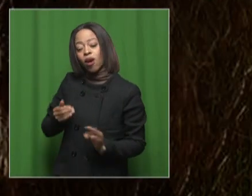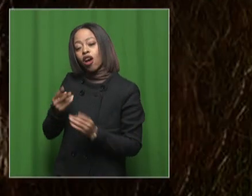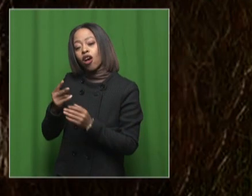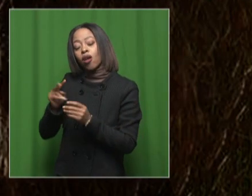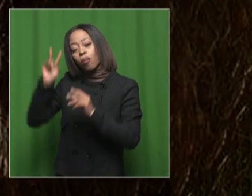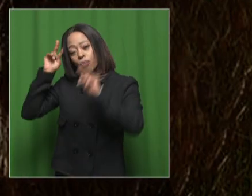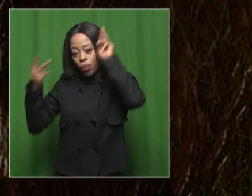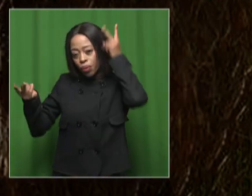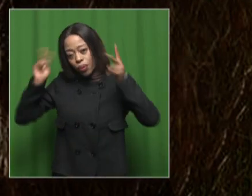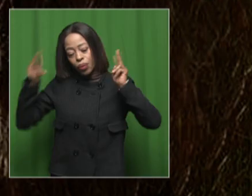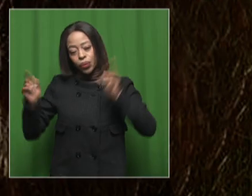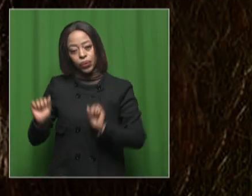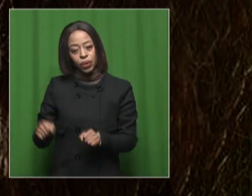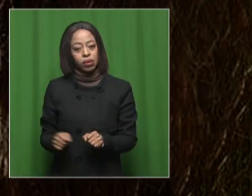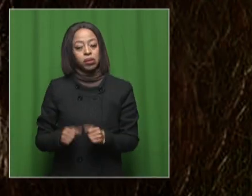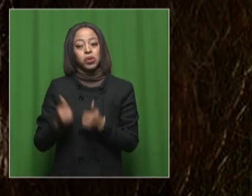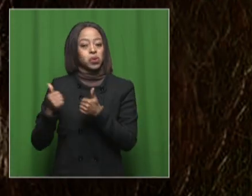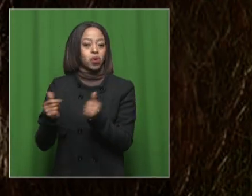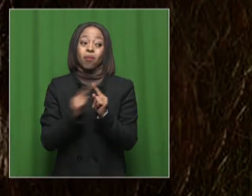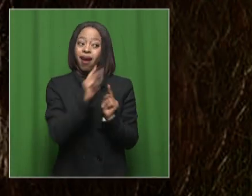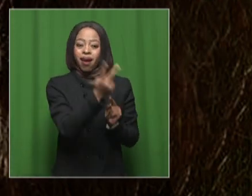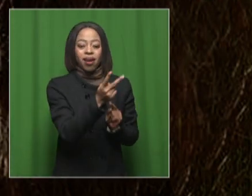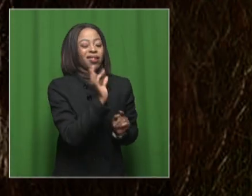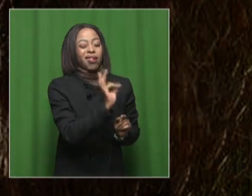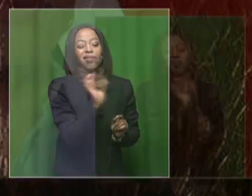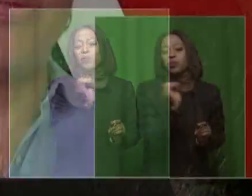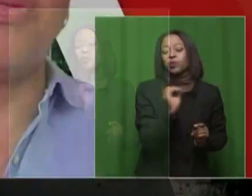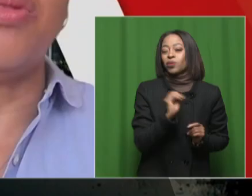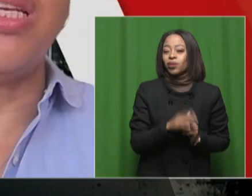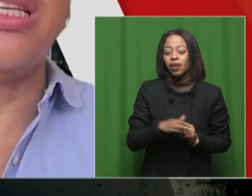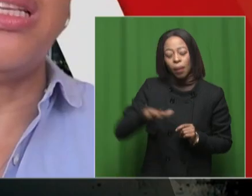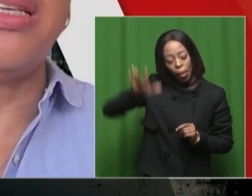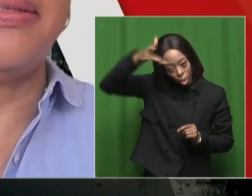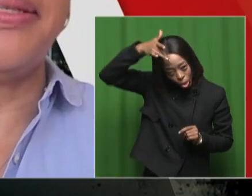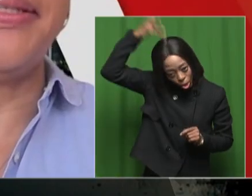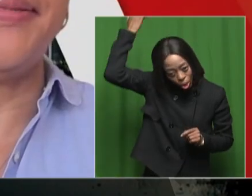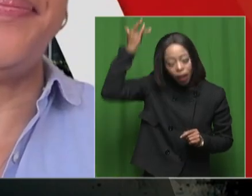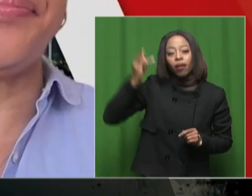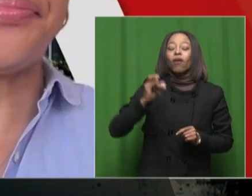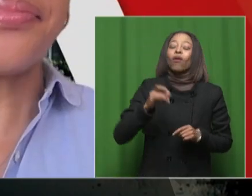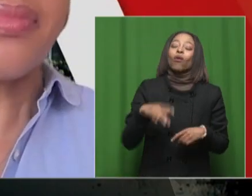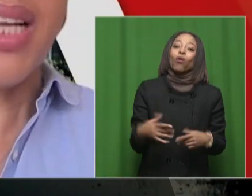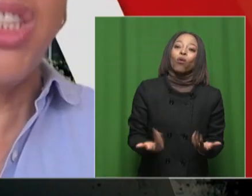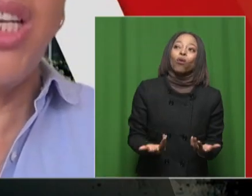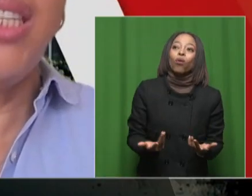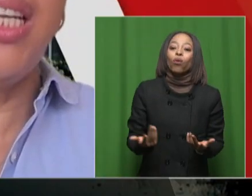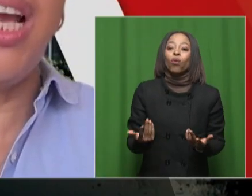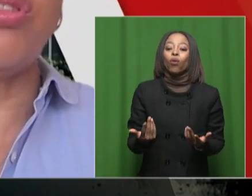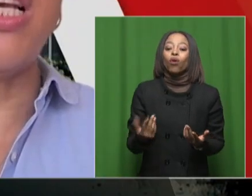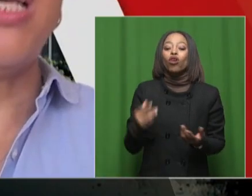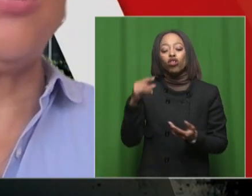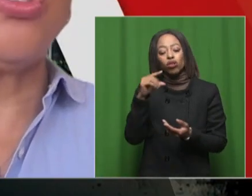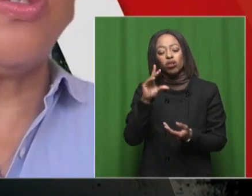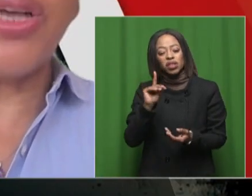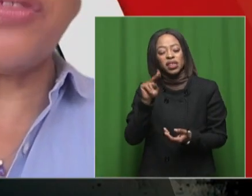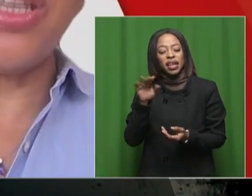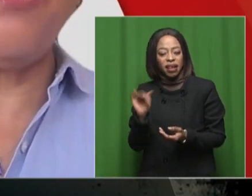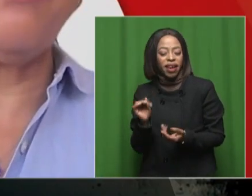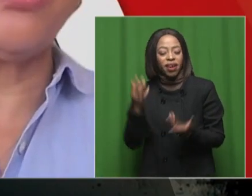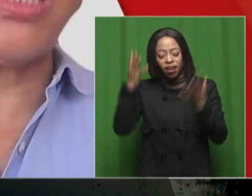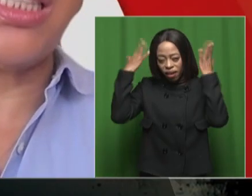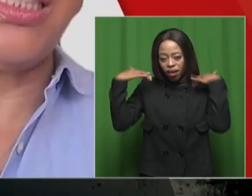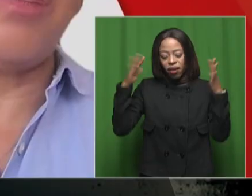male pattern hair loss, which is, the impandla or the genetic hair loss. It also works